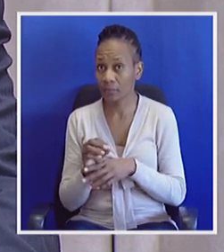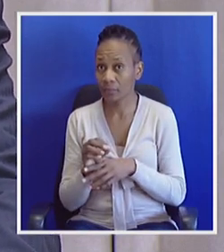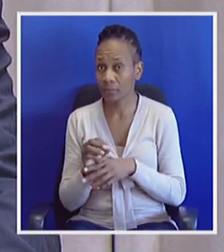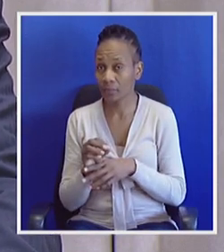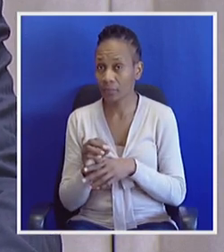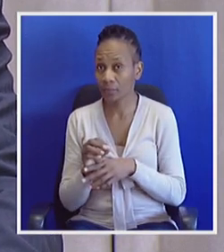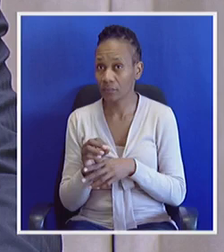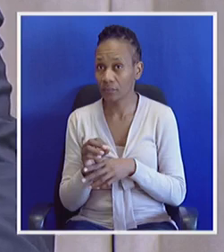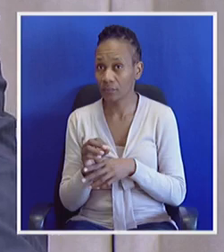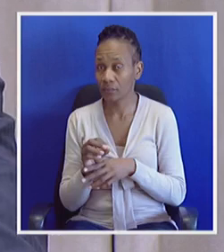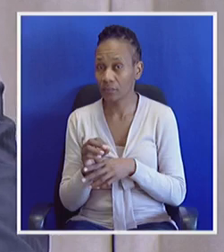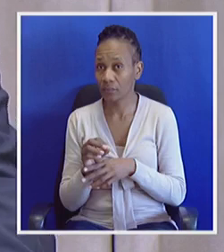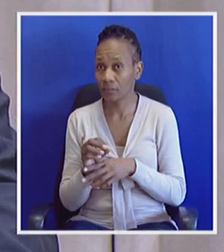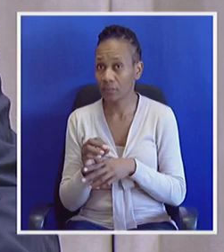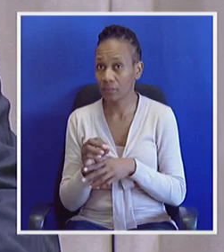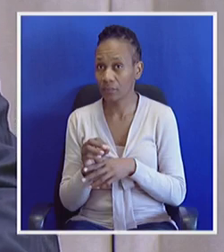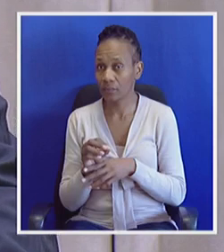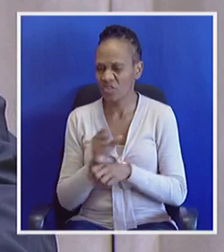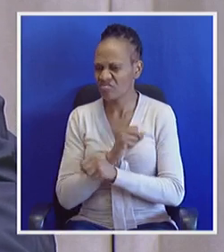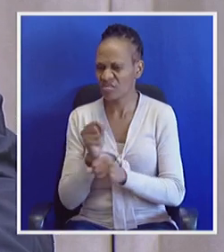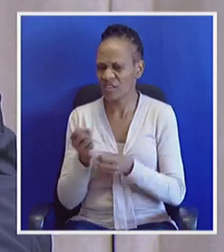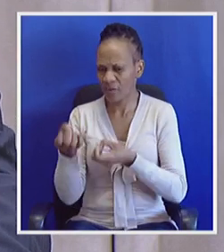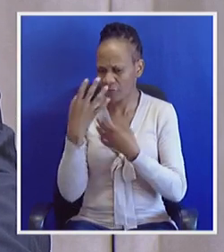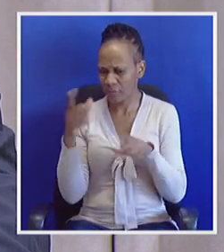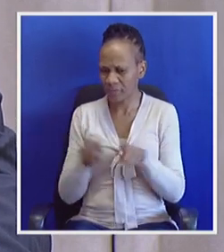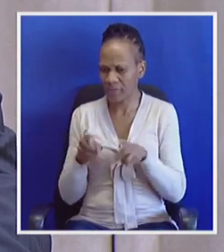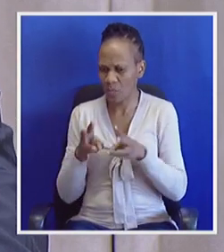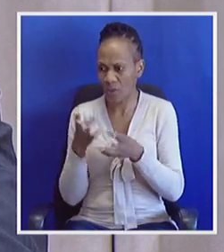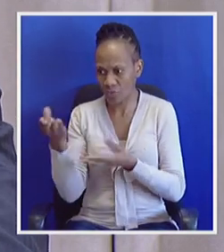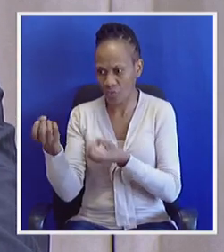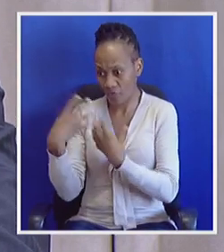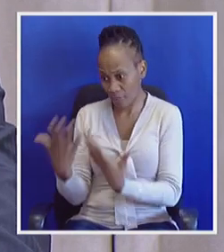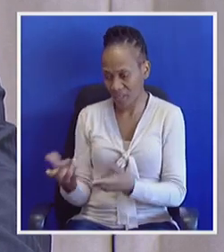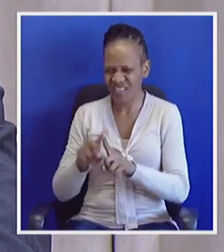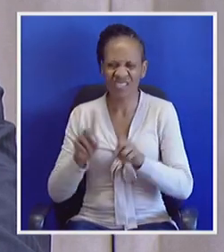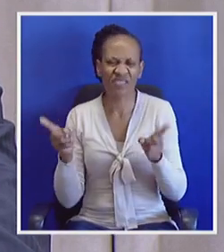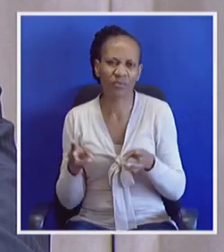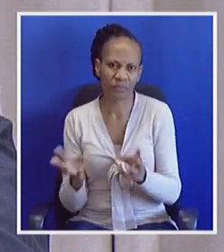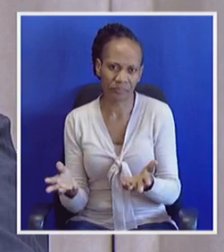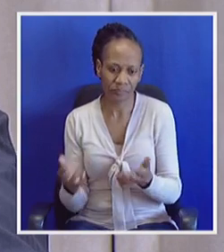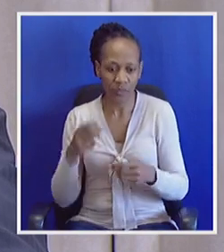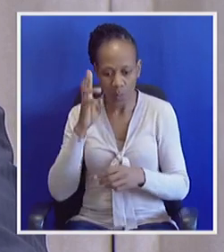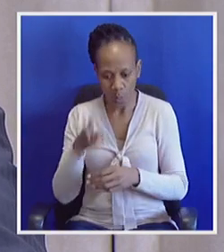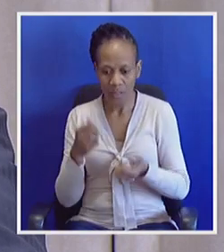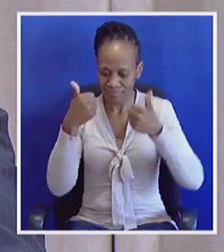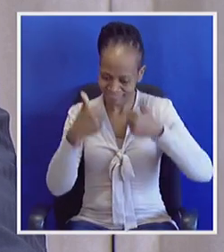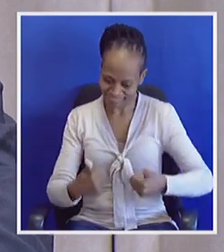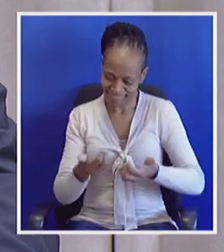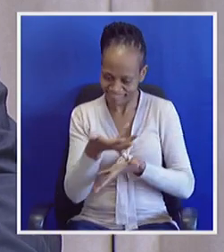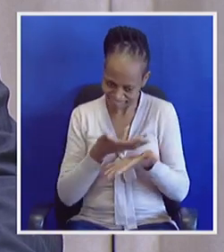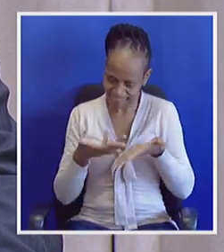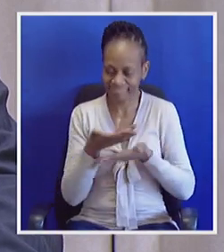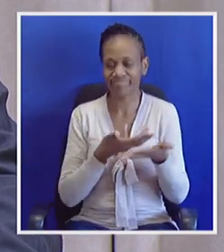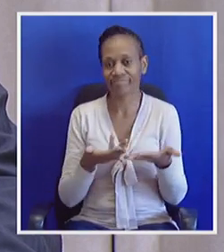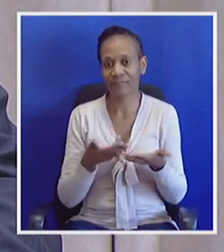raised it in the detail that it has now been disclosed. And indeed, we will be able to sit down with them and